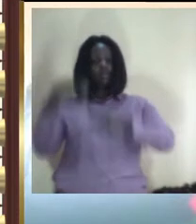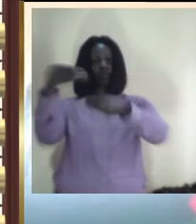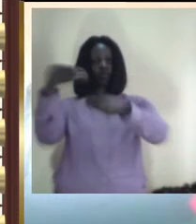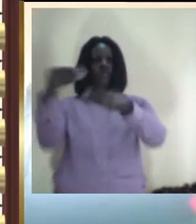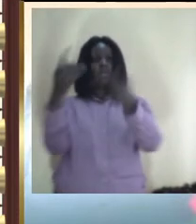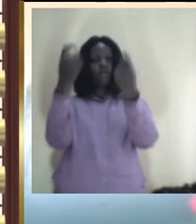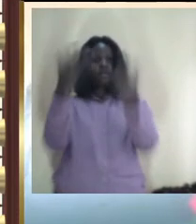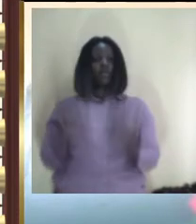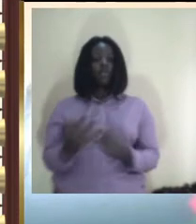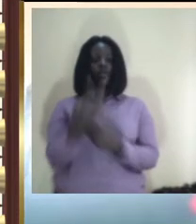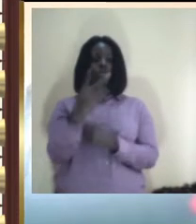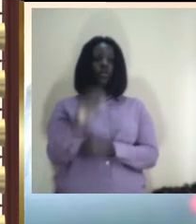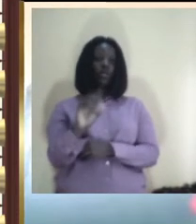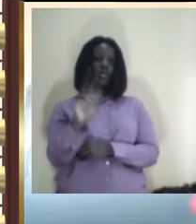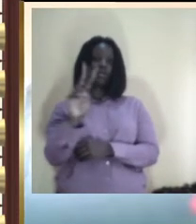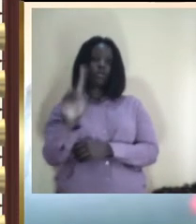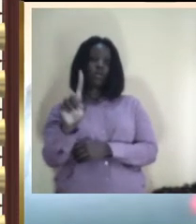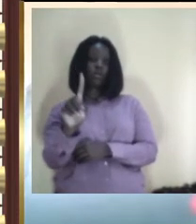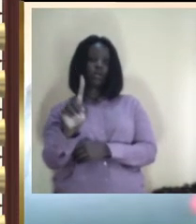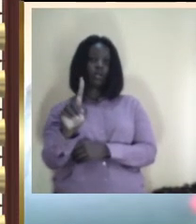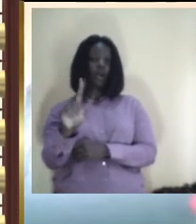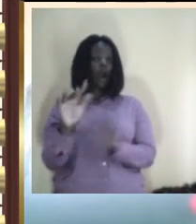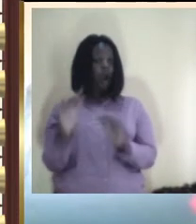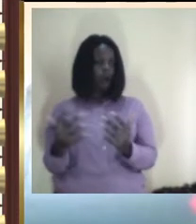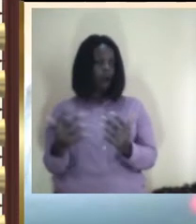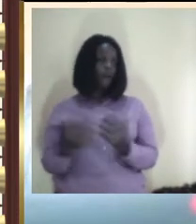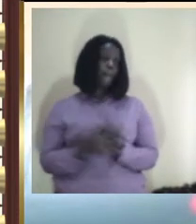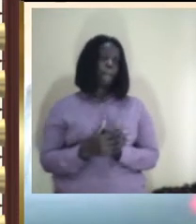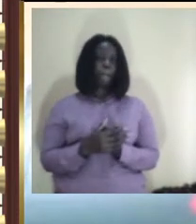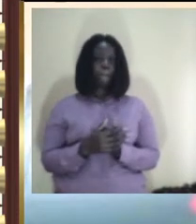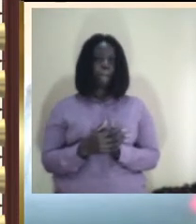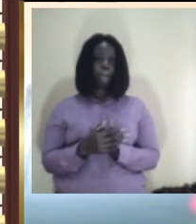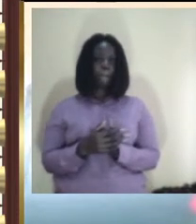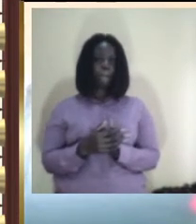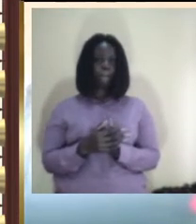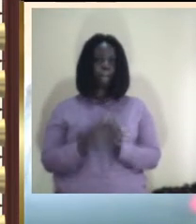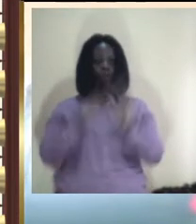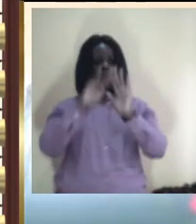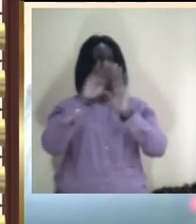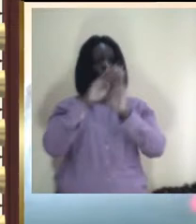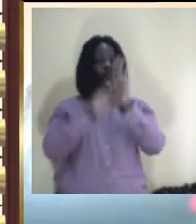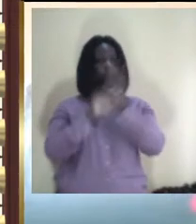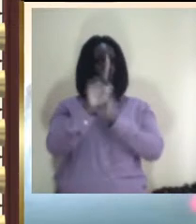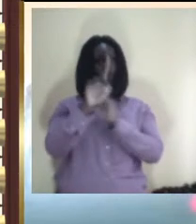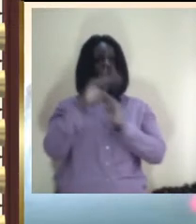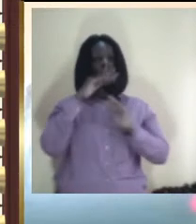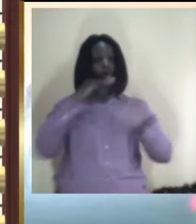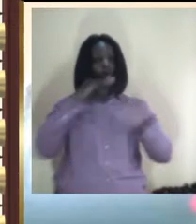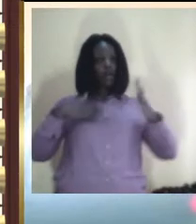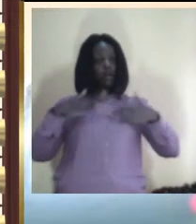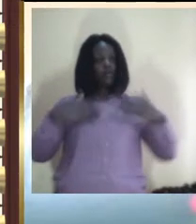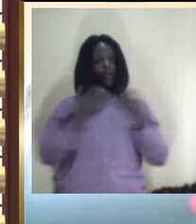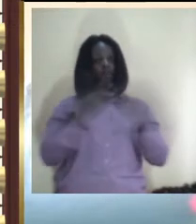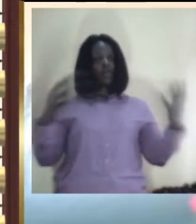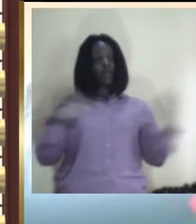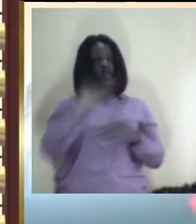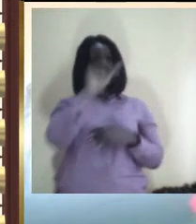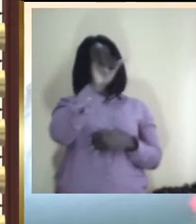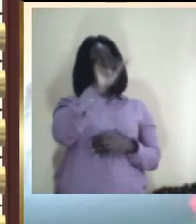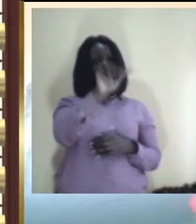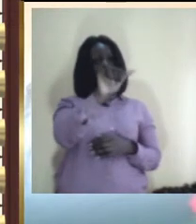for 2021 as follows. That program one administration, we have put aside